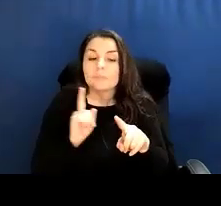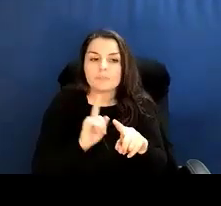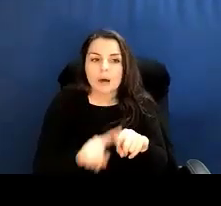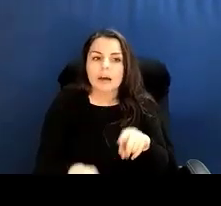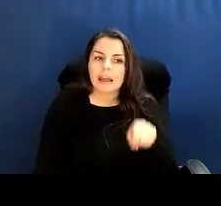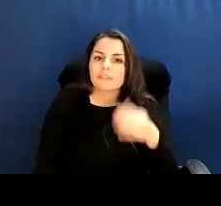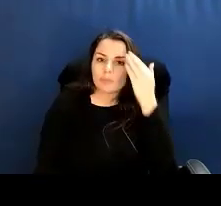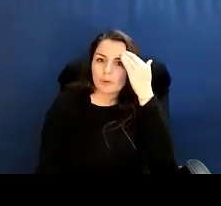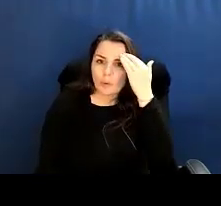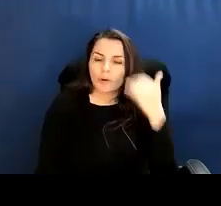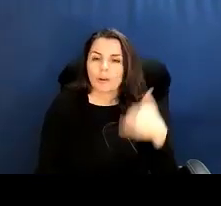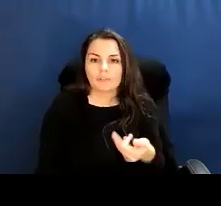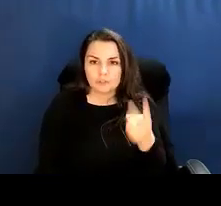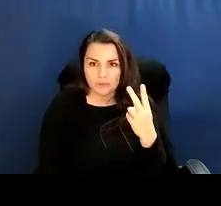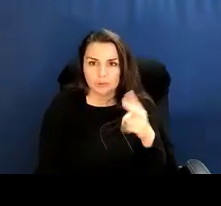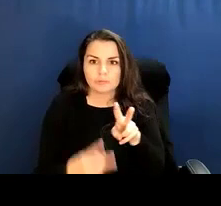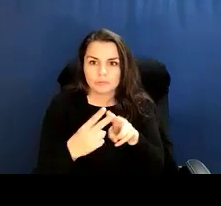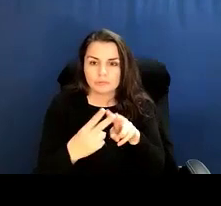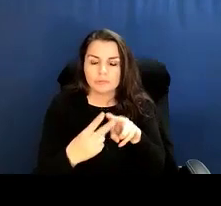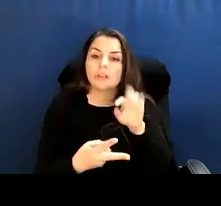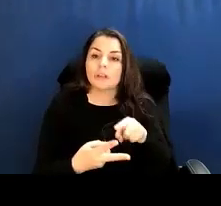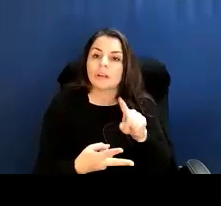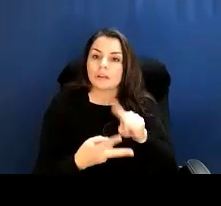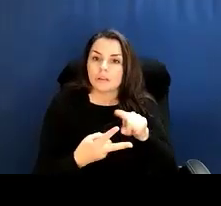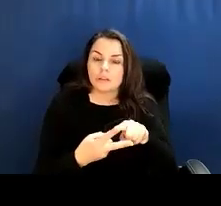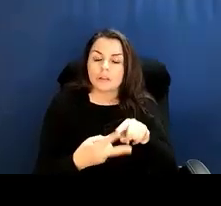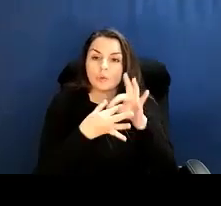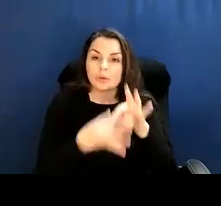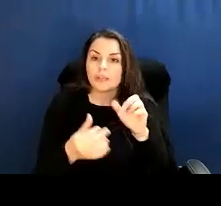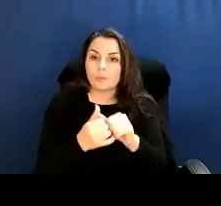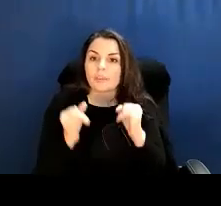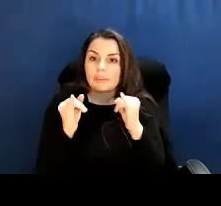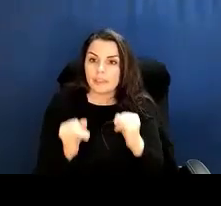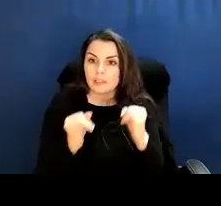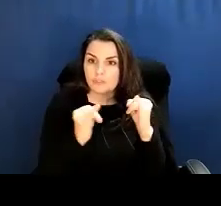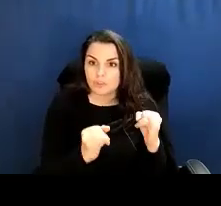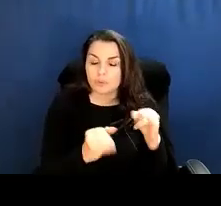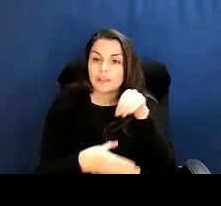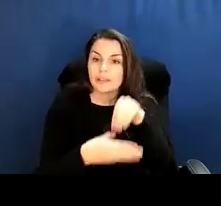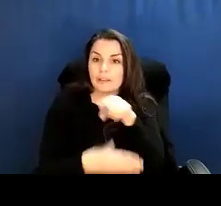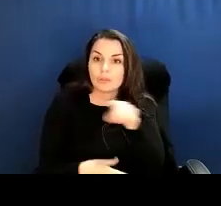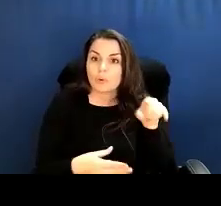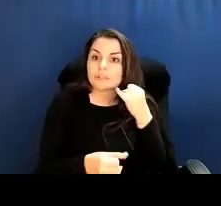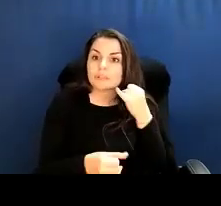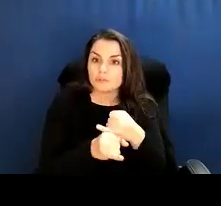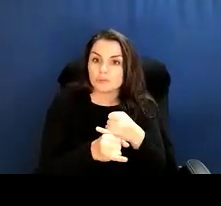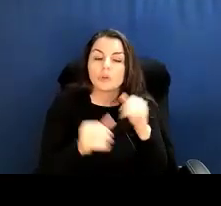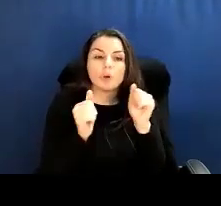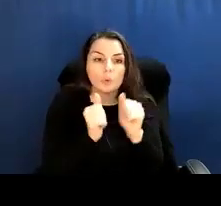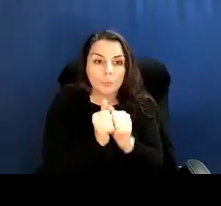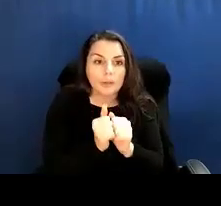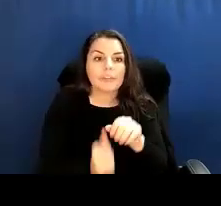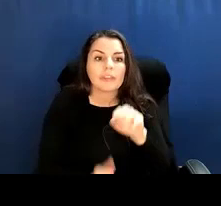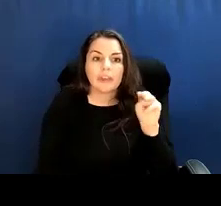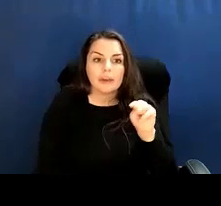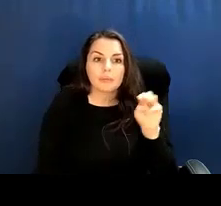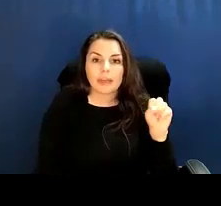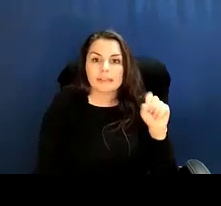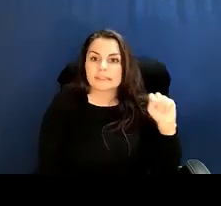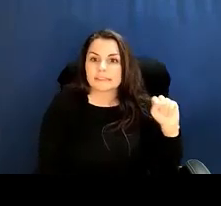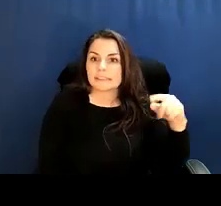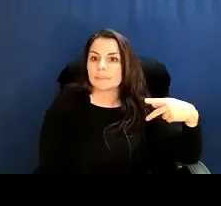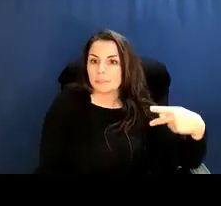there's one fellowship announcement that's for individuals and institutions with MSTP programs. So those are medical